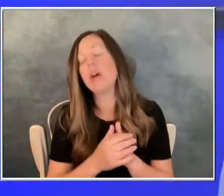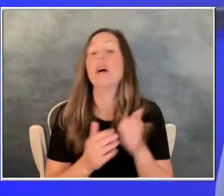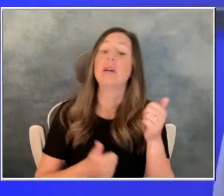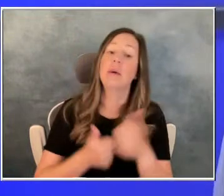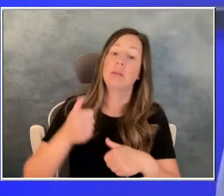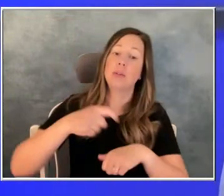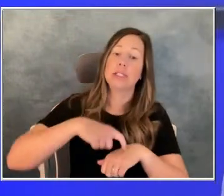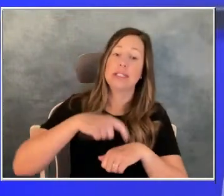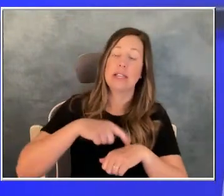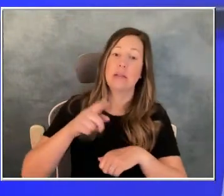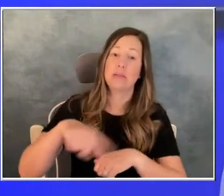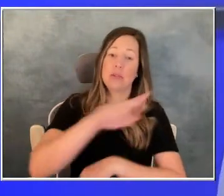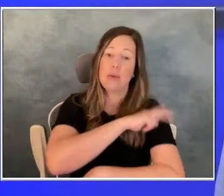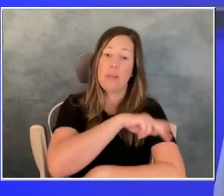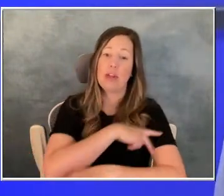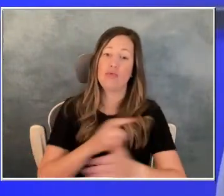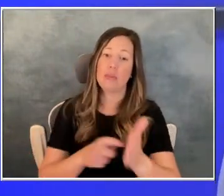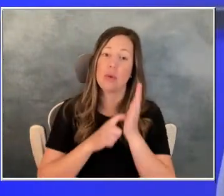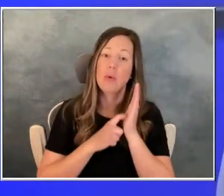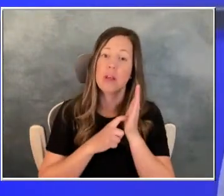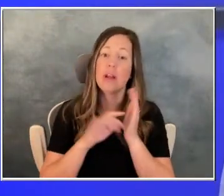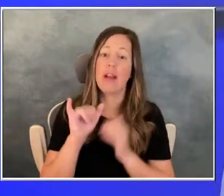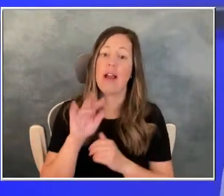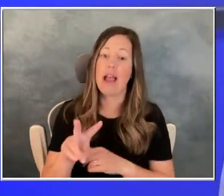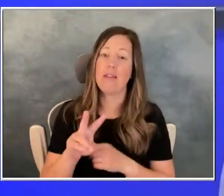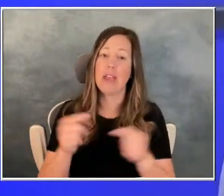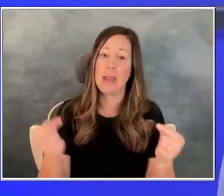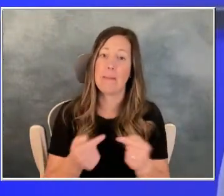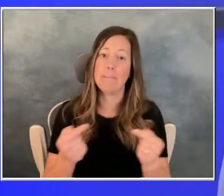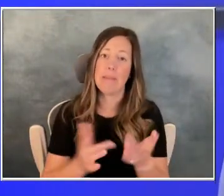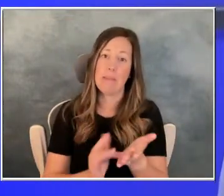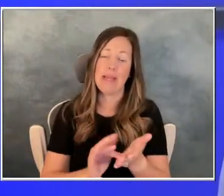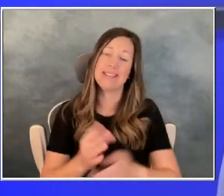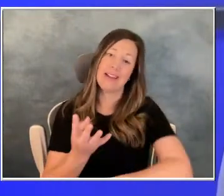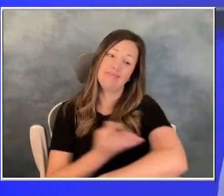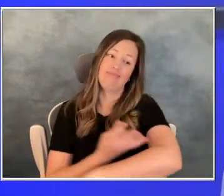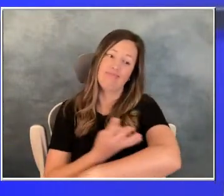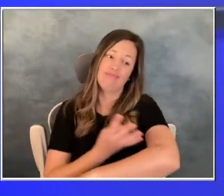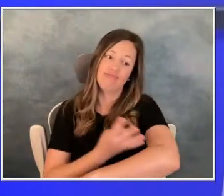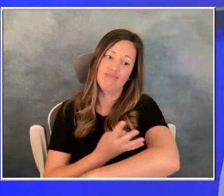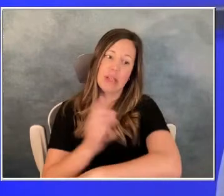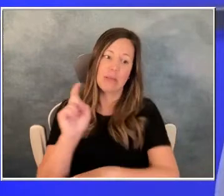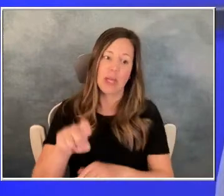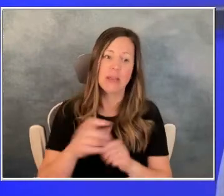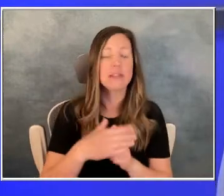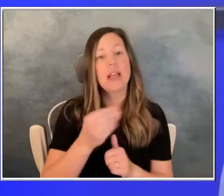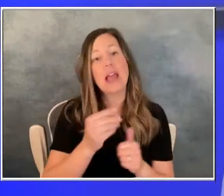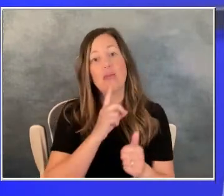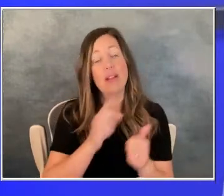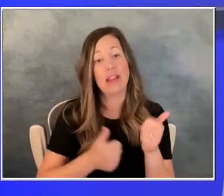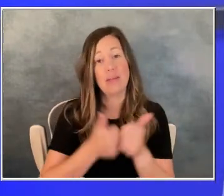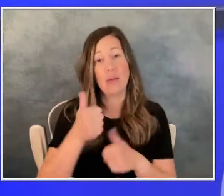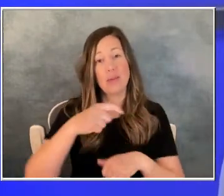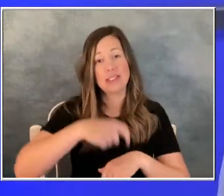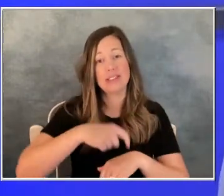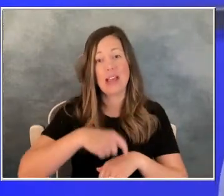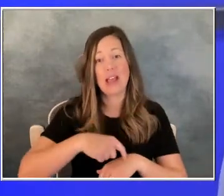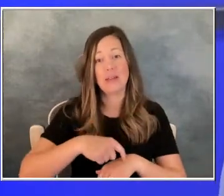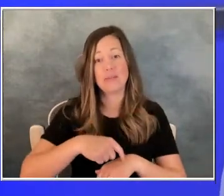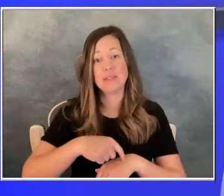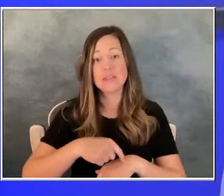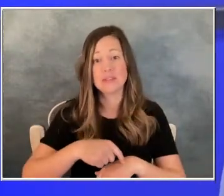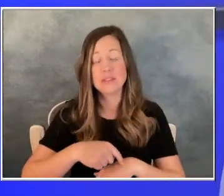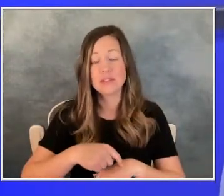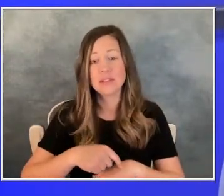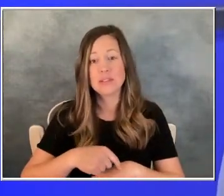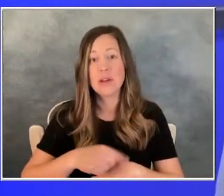patients end up requiring IV pain medications, intravenous. Wow. And most of the times, these would be opiates. And even at